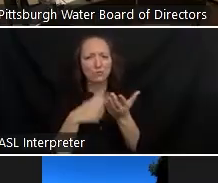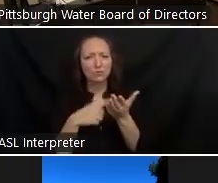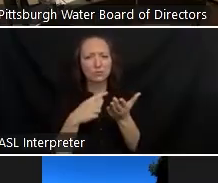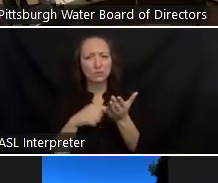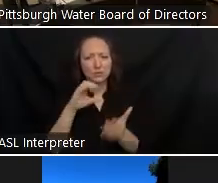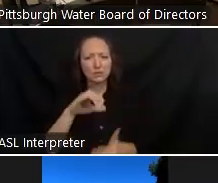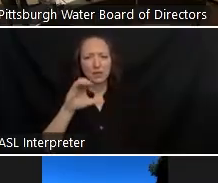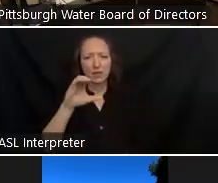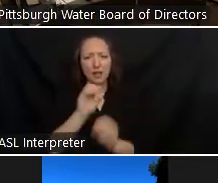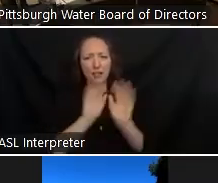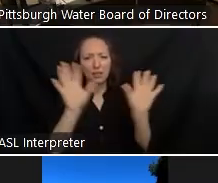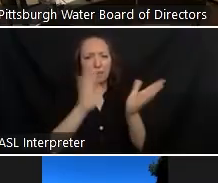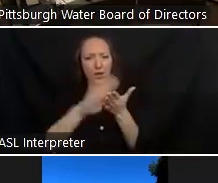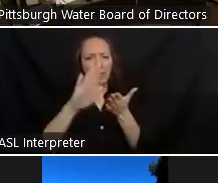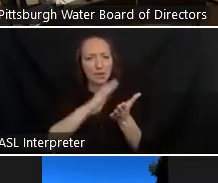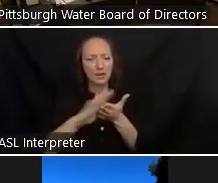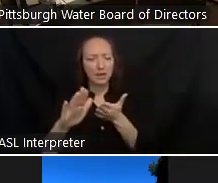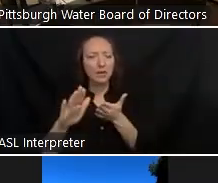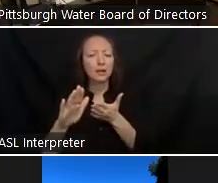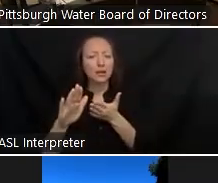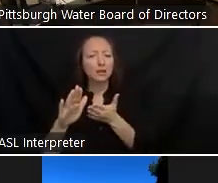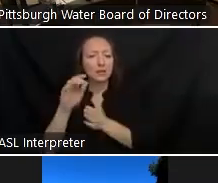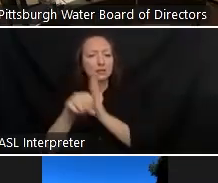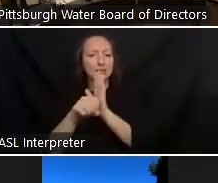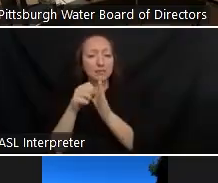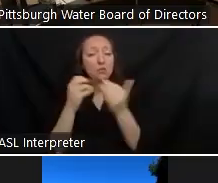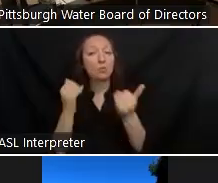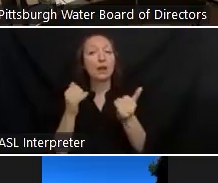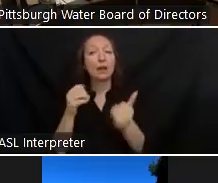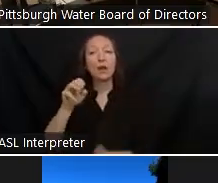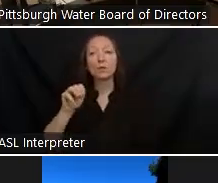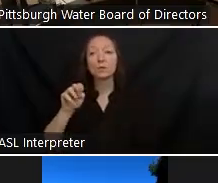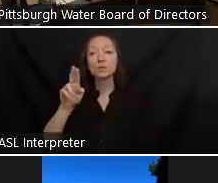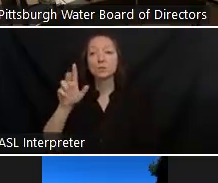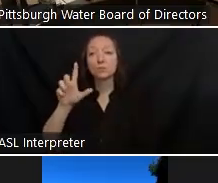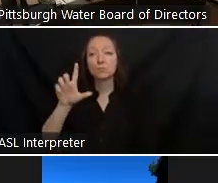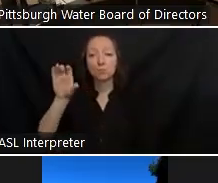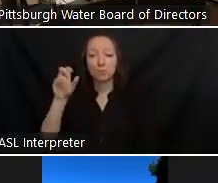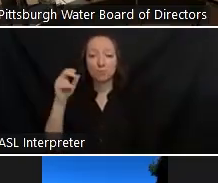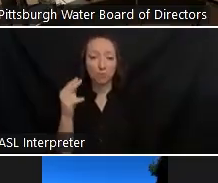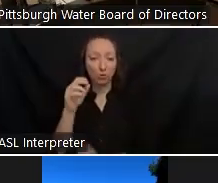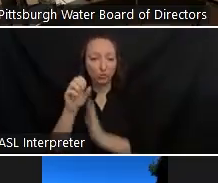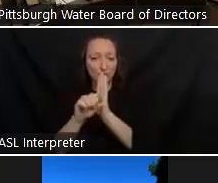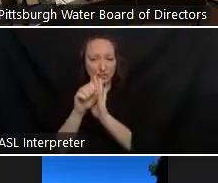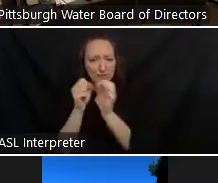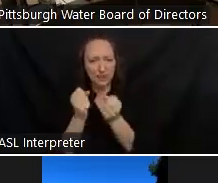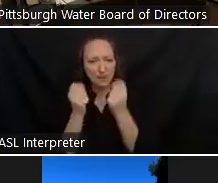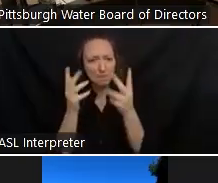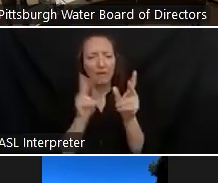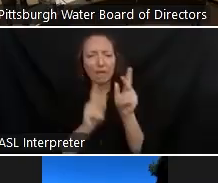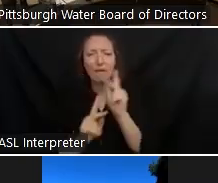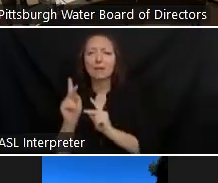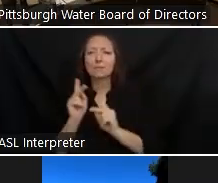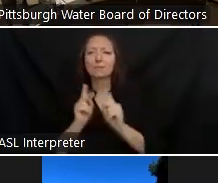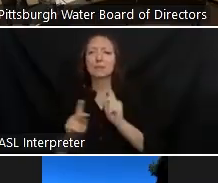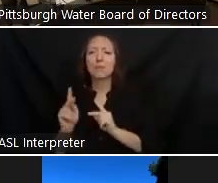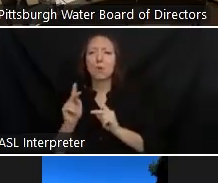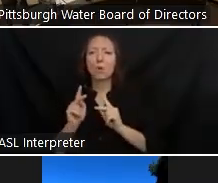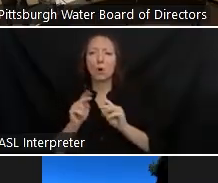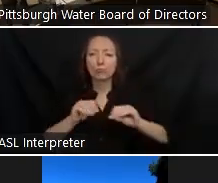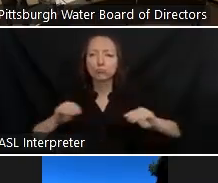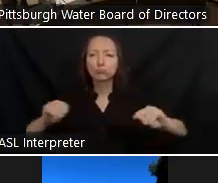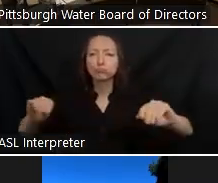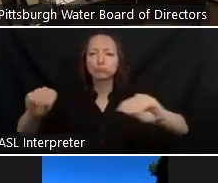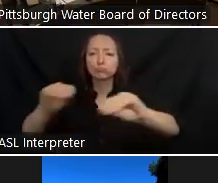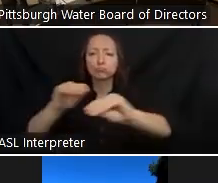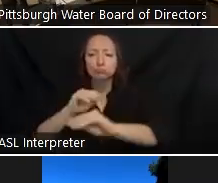season. Everybody spreads mulch, city and private people. Then I just watched catch basin grates